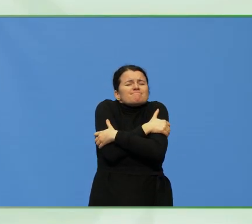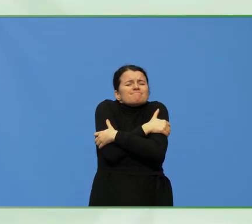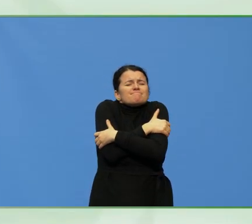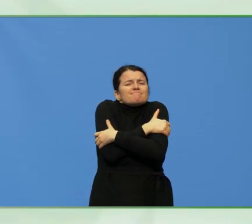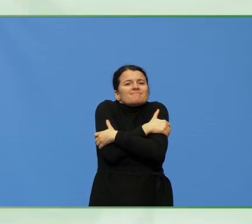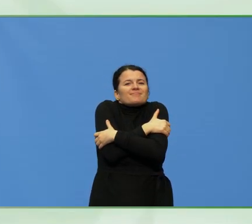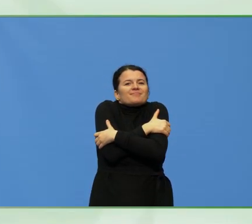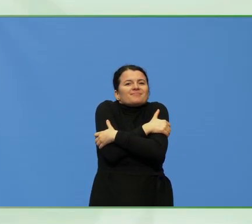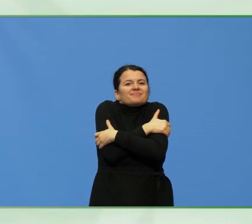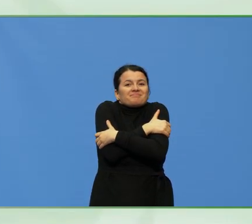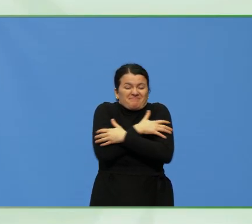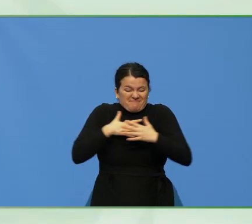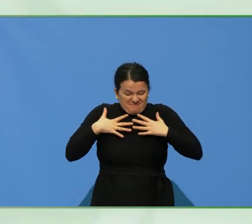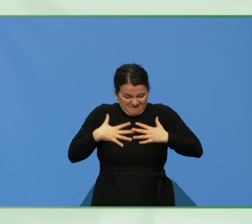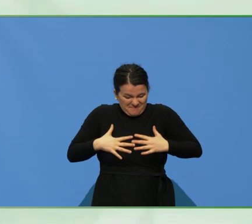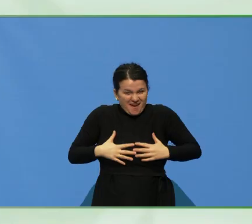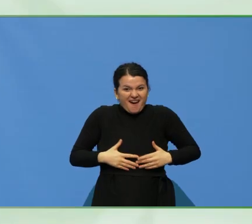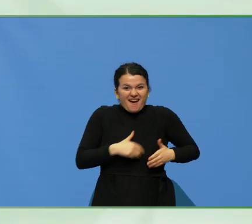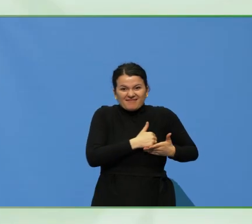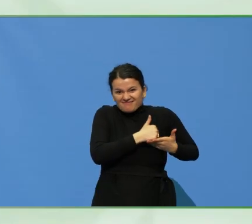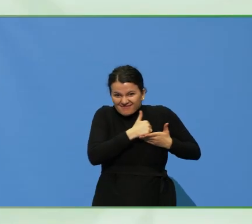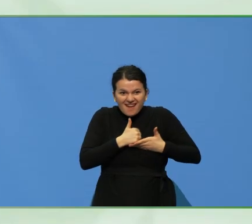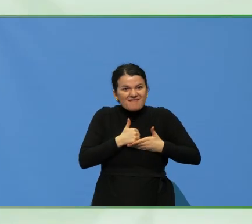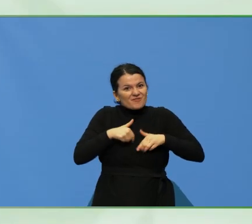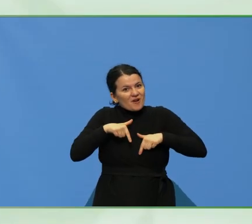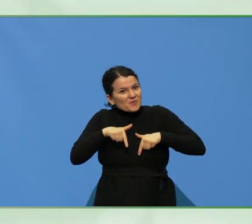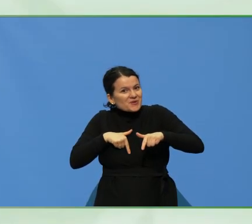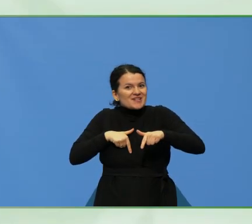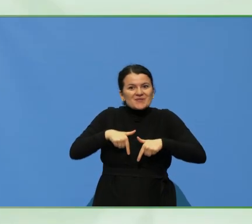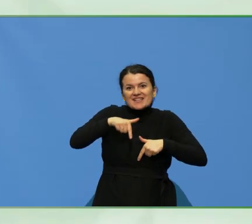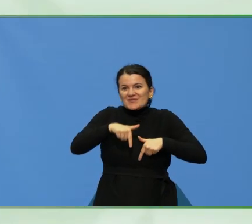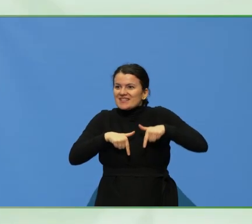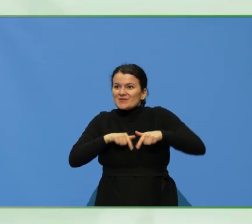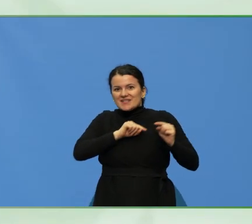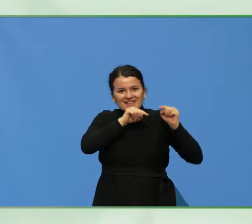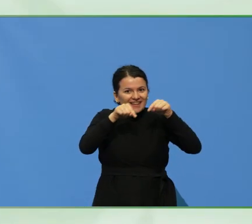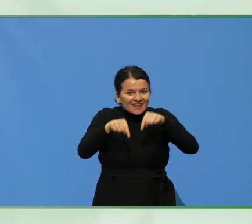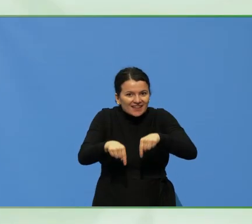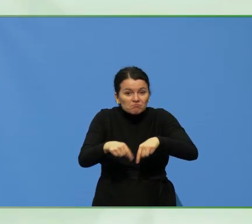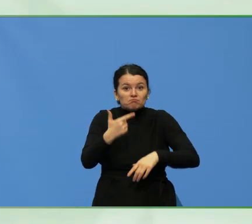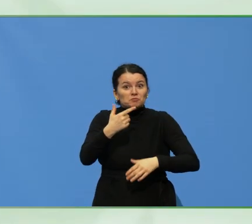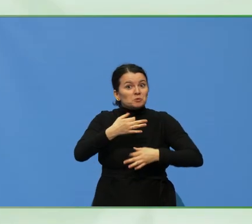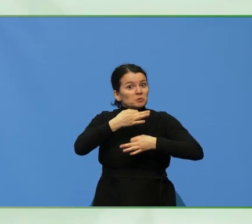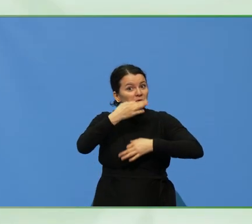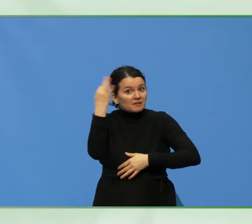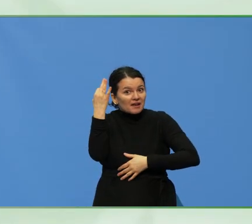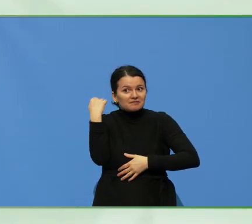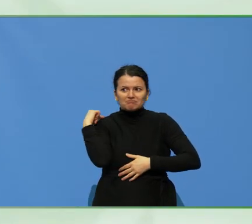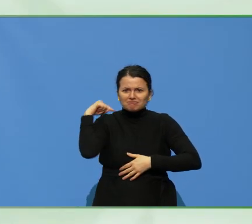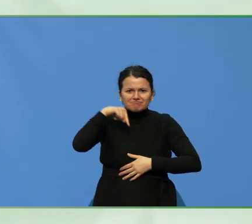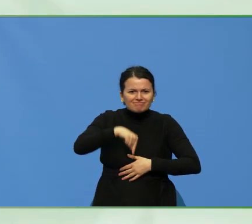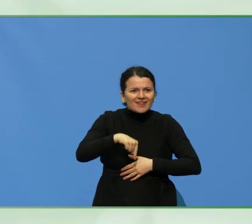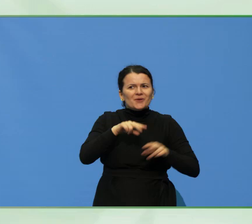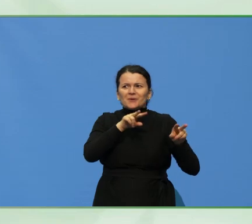It brought you here this morning. It carried you through the last few days. In fact, it's carried you